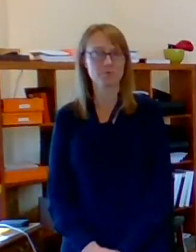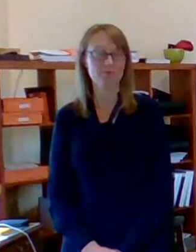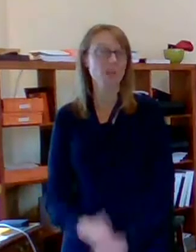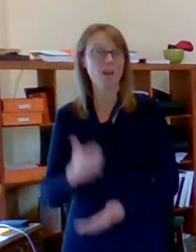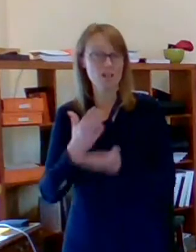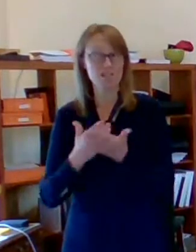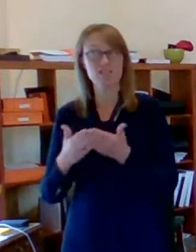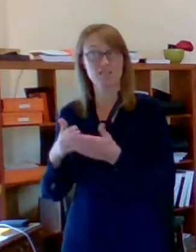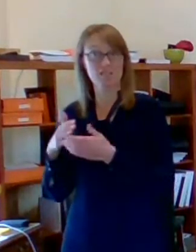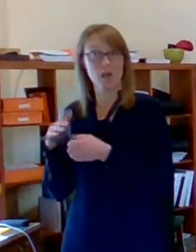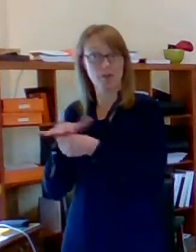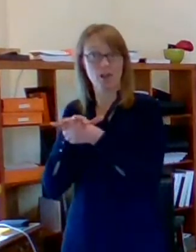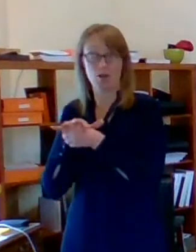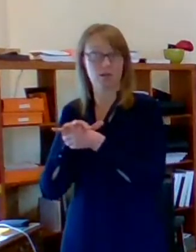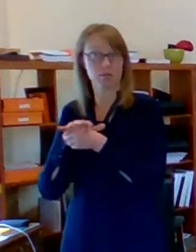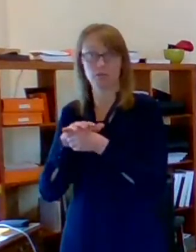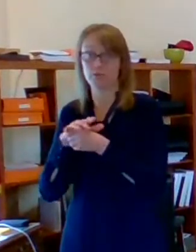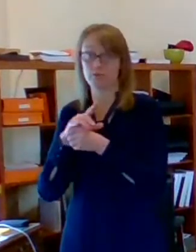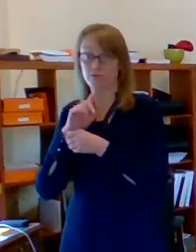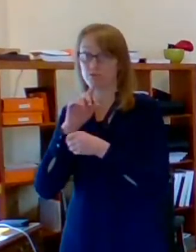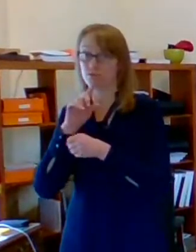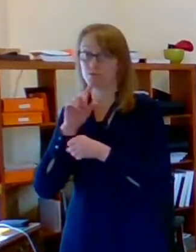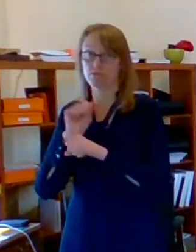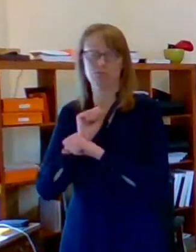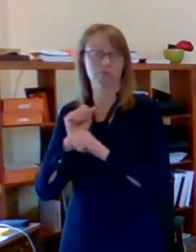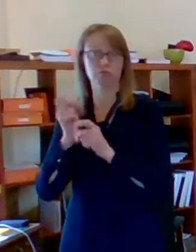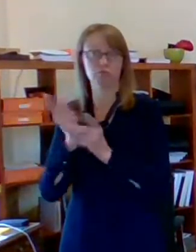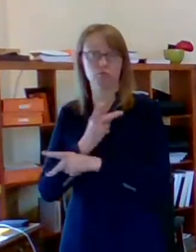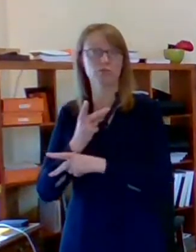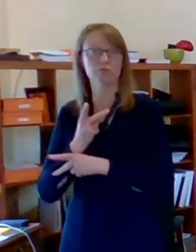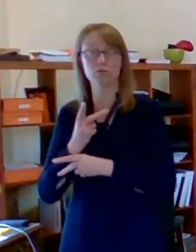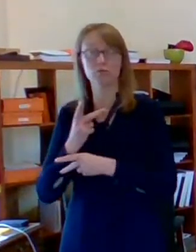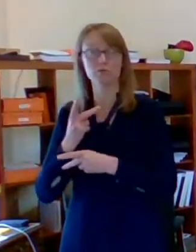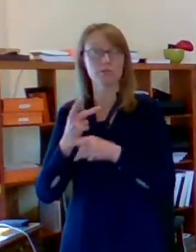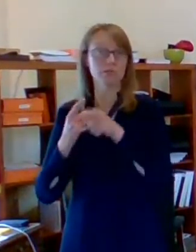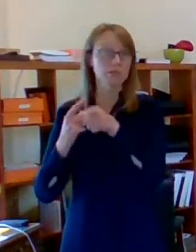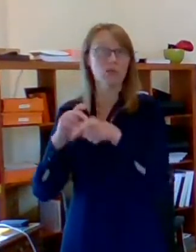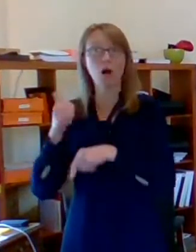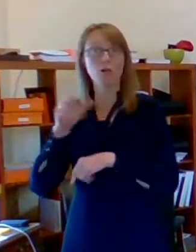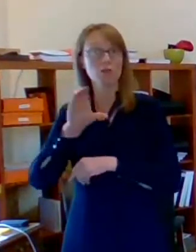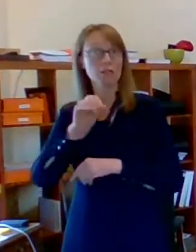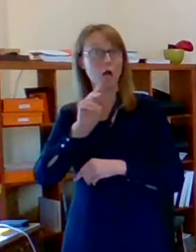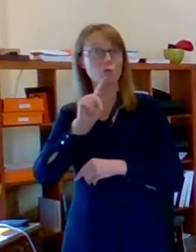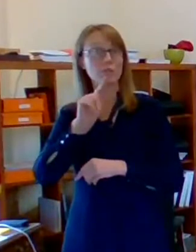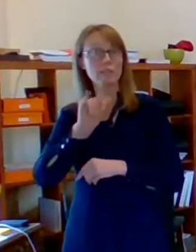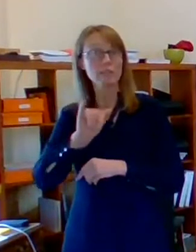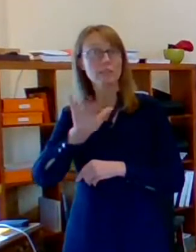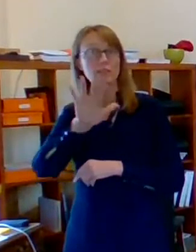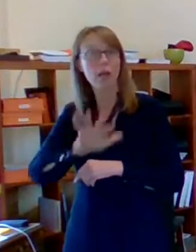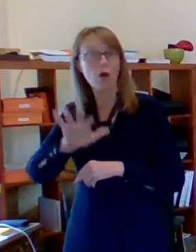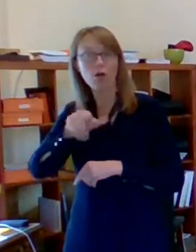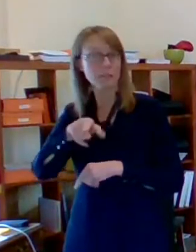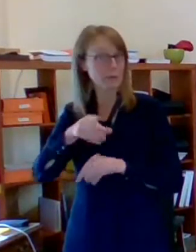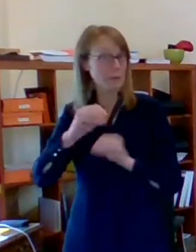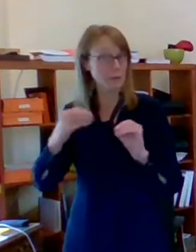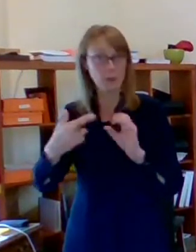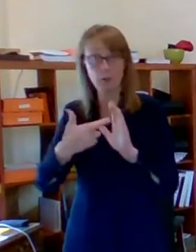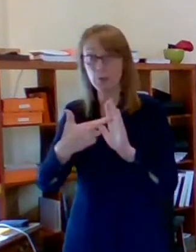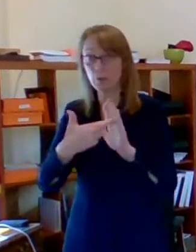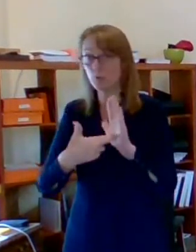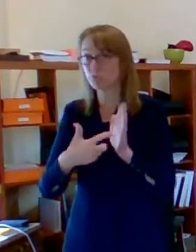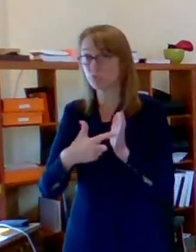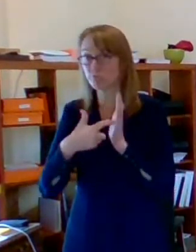parts of our region, particularly in outlying counties, and those counties that do not have mask mandates